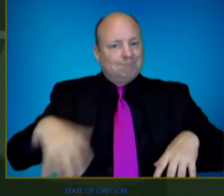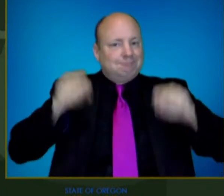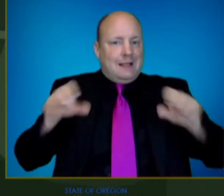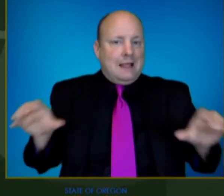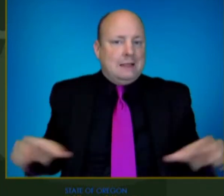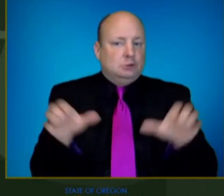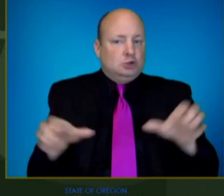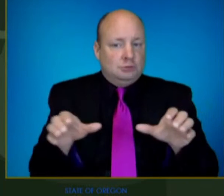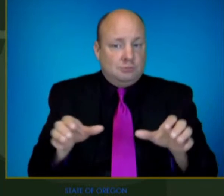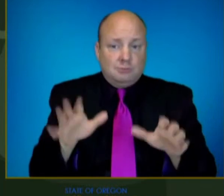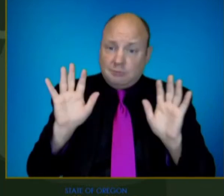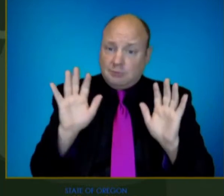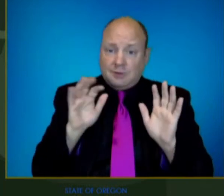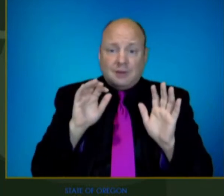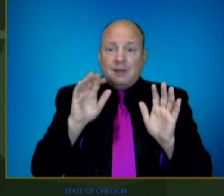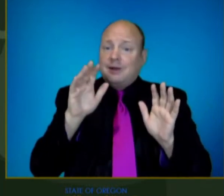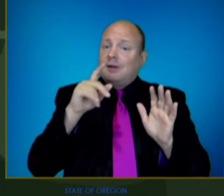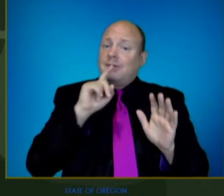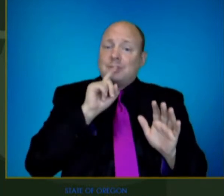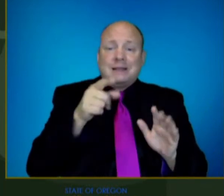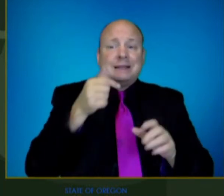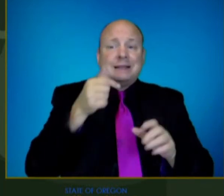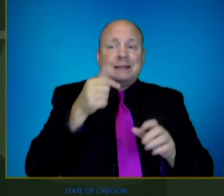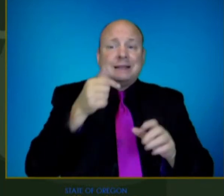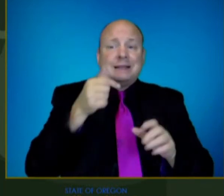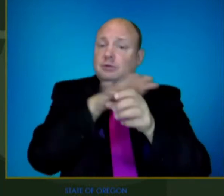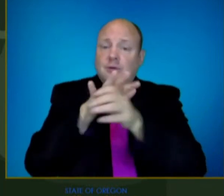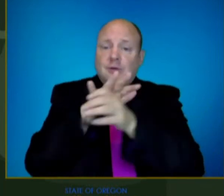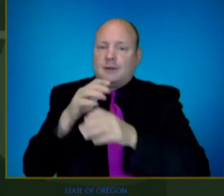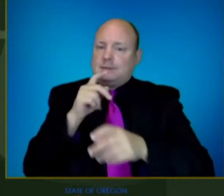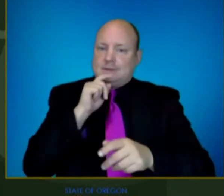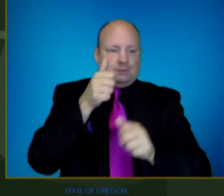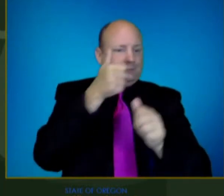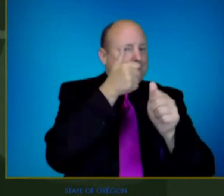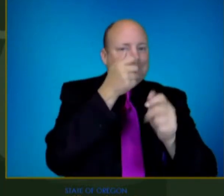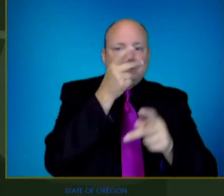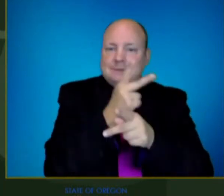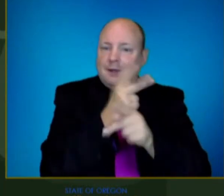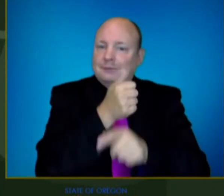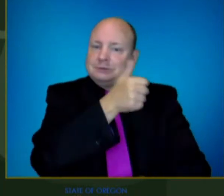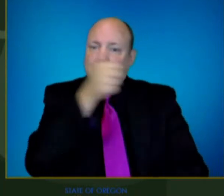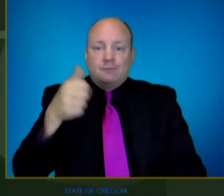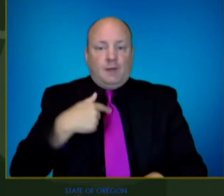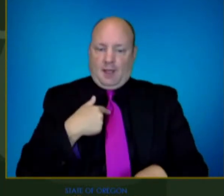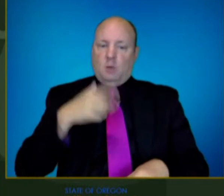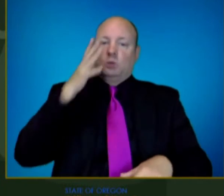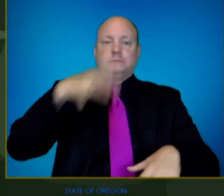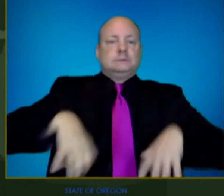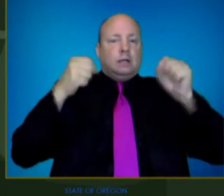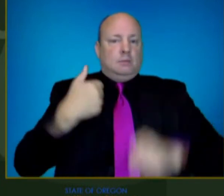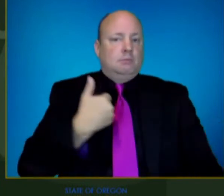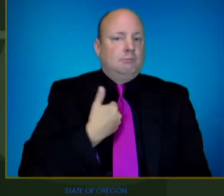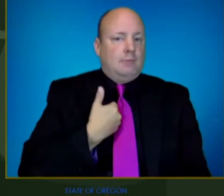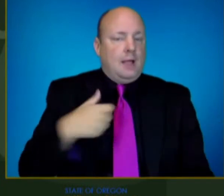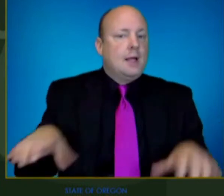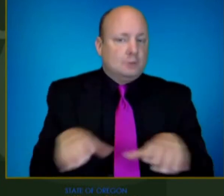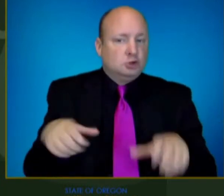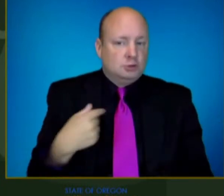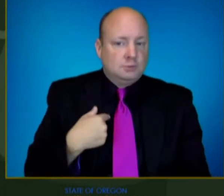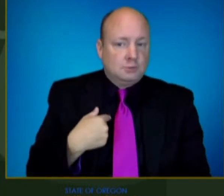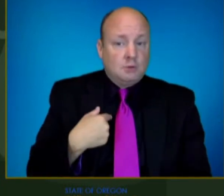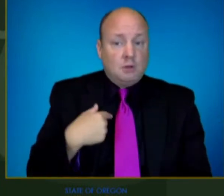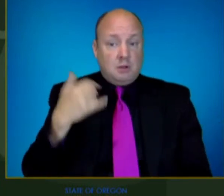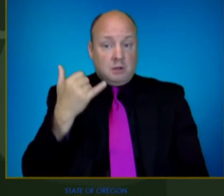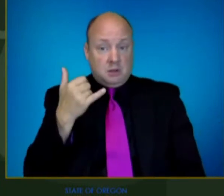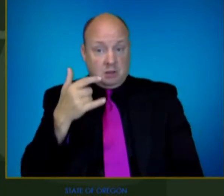action at the local level. So I'm taking this action now. But do you regret lifting the mandate when you did?